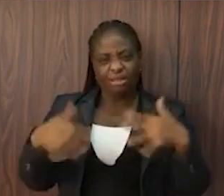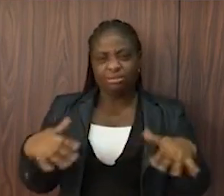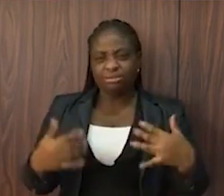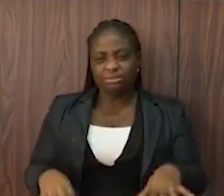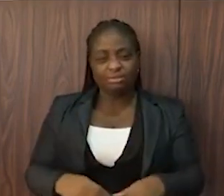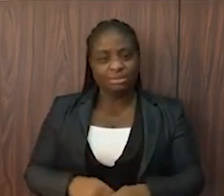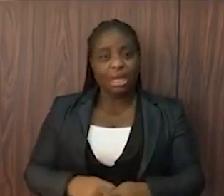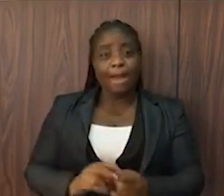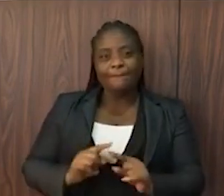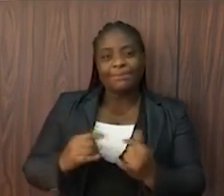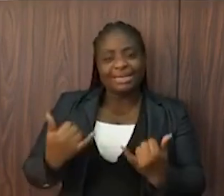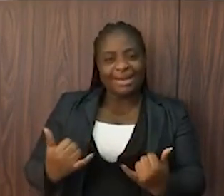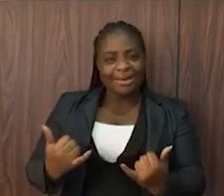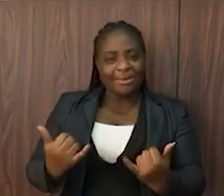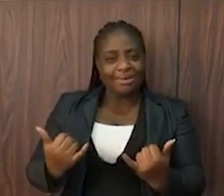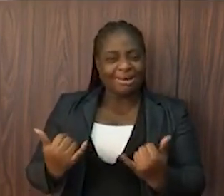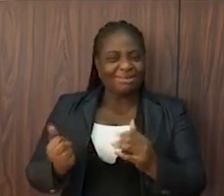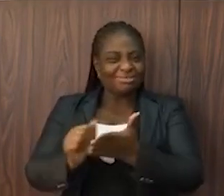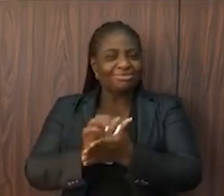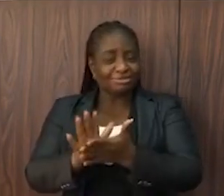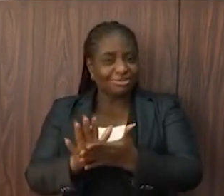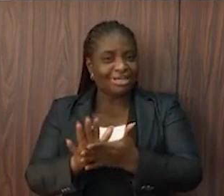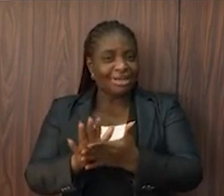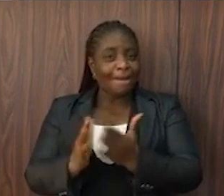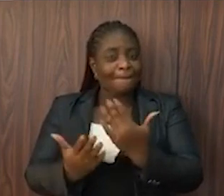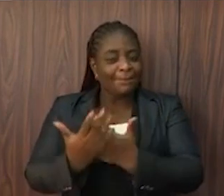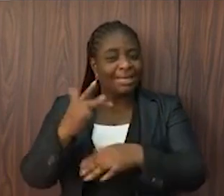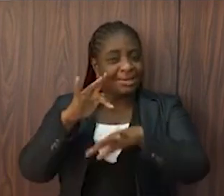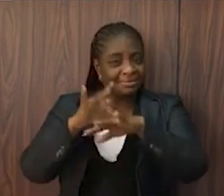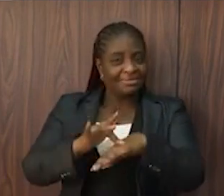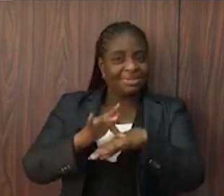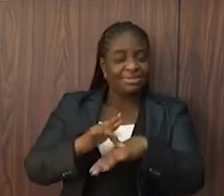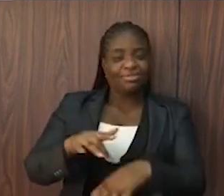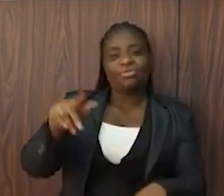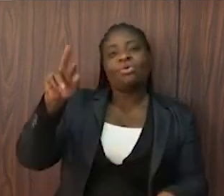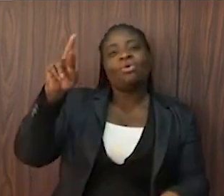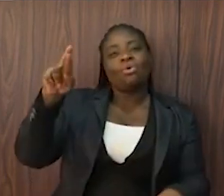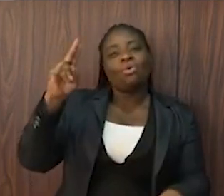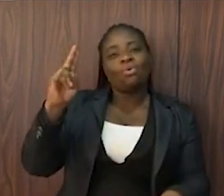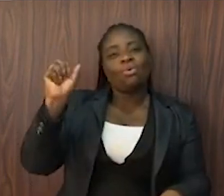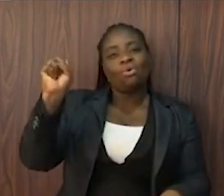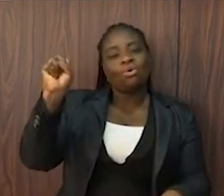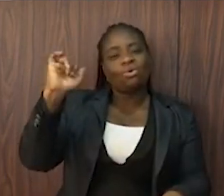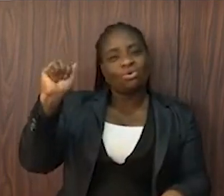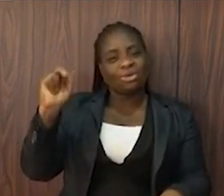consequences have been further exacerbated by the effects of the Russian invasion of